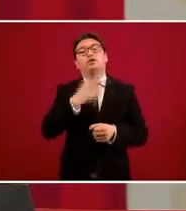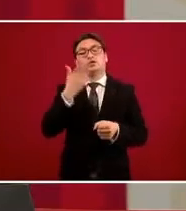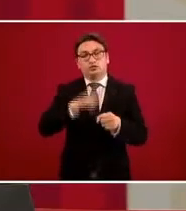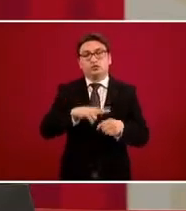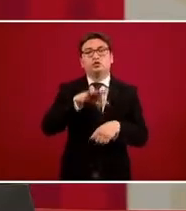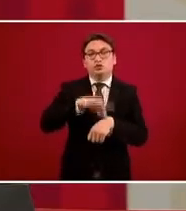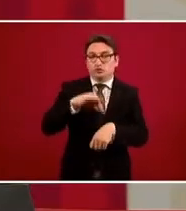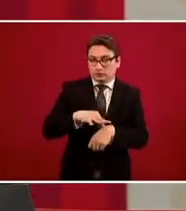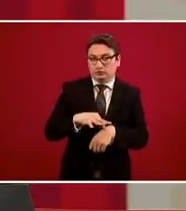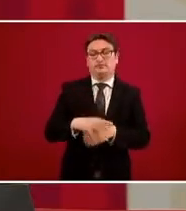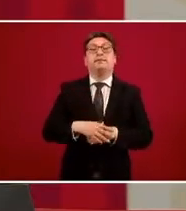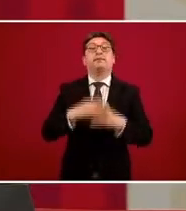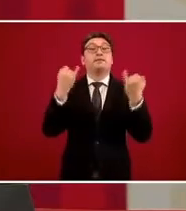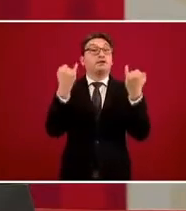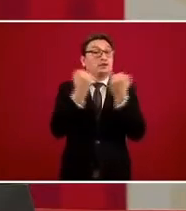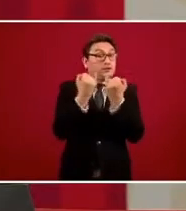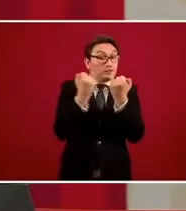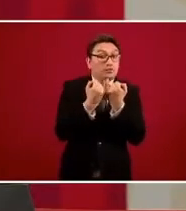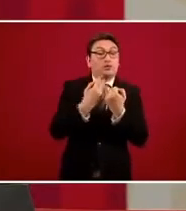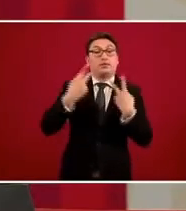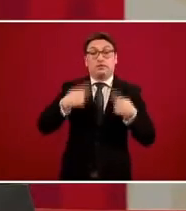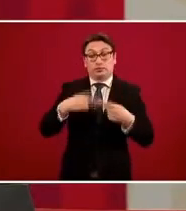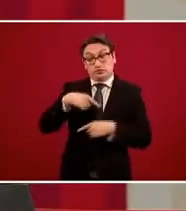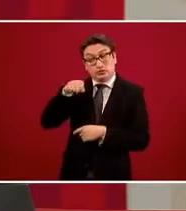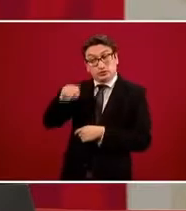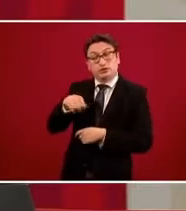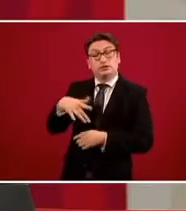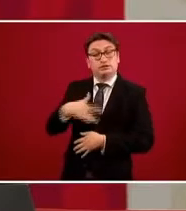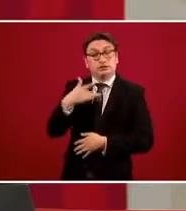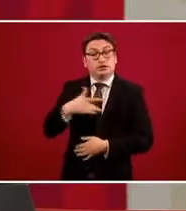also, those people who identify who have